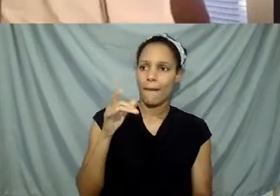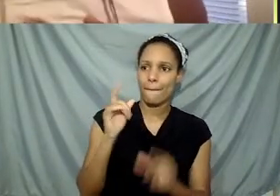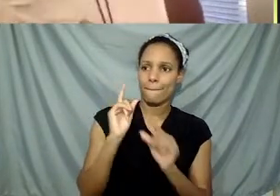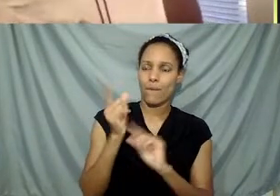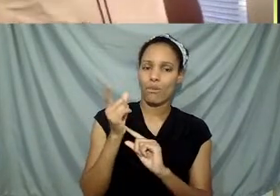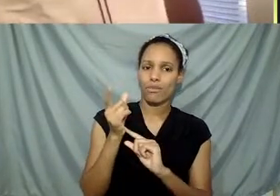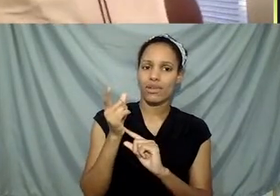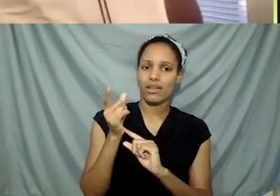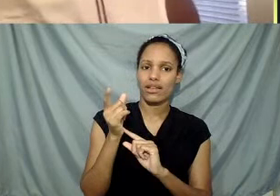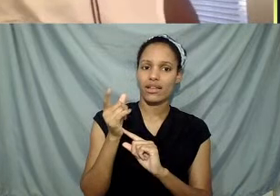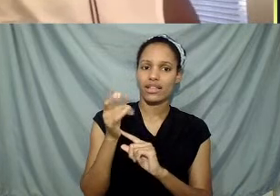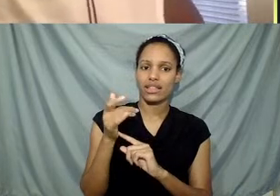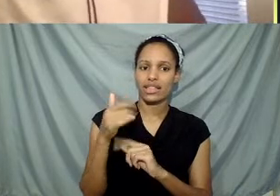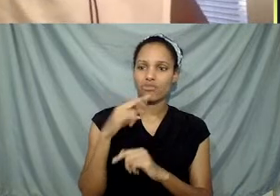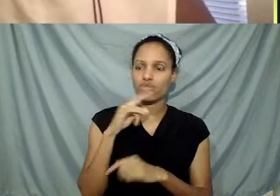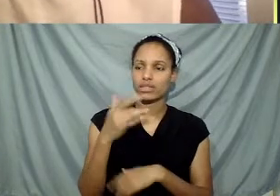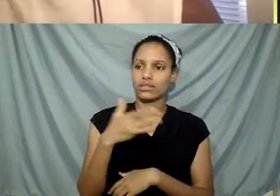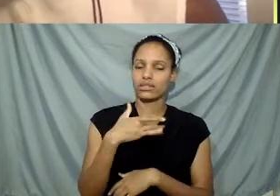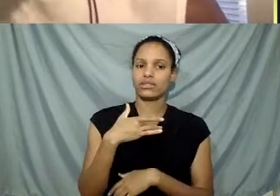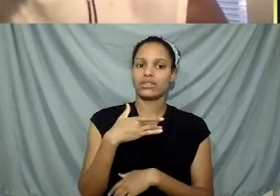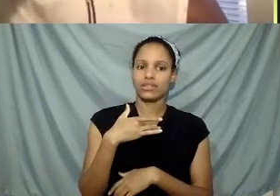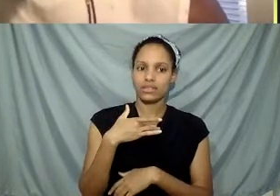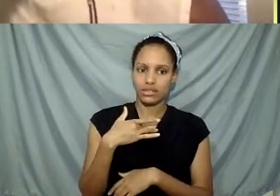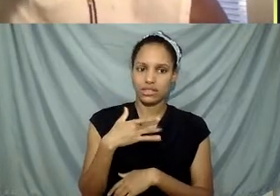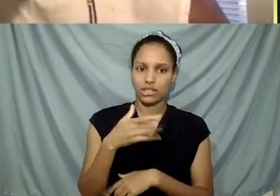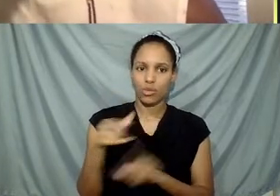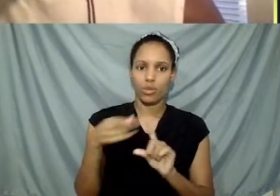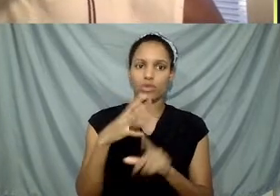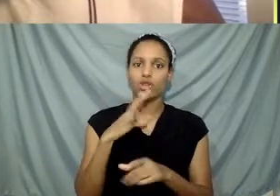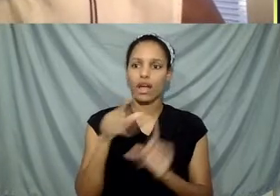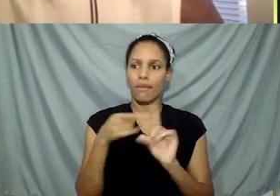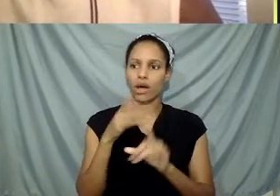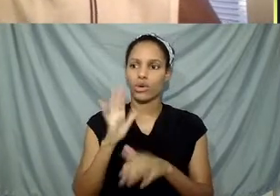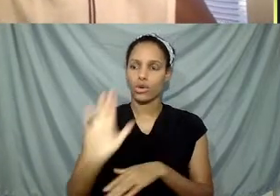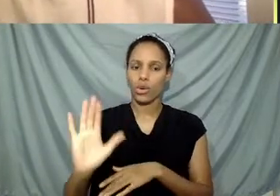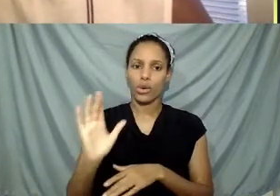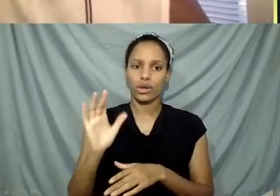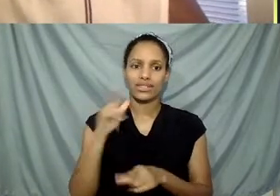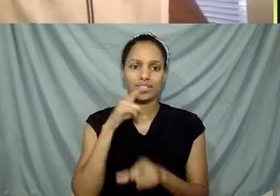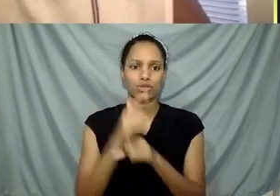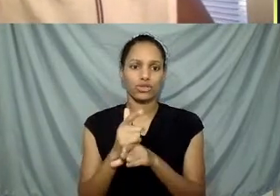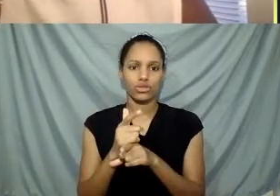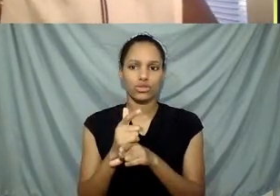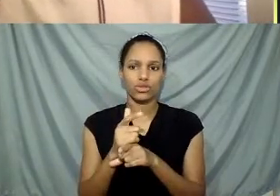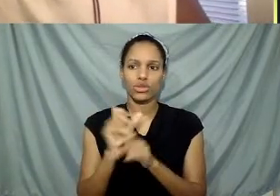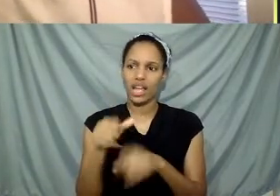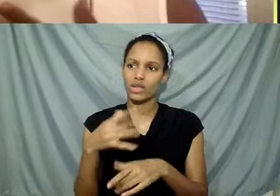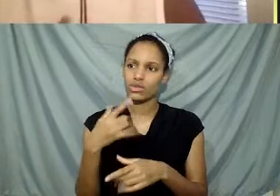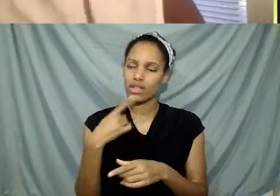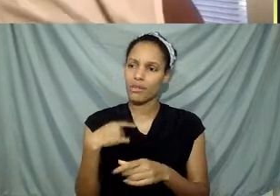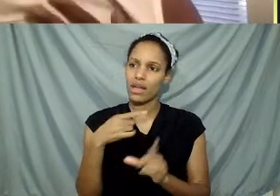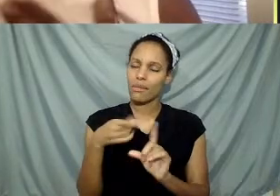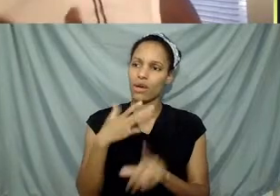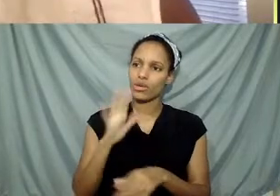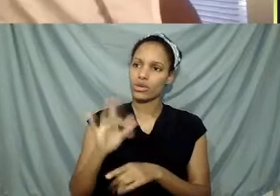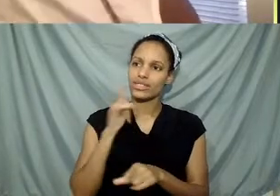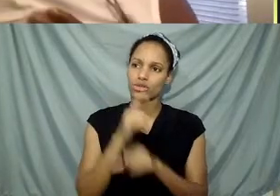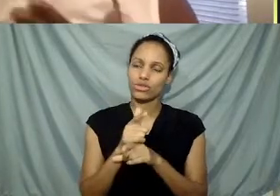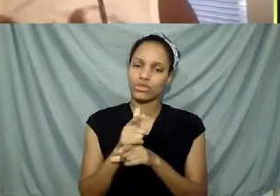that touched me when you were talking about your sister, I believe. Yes. Can you tell me about your sister and what